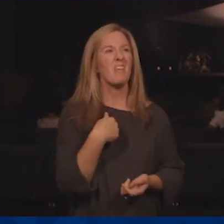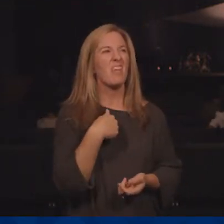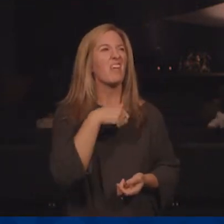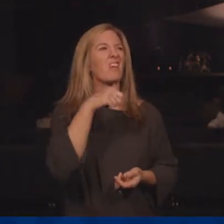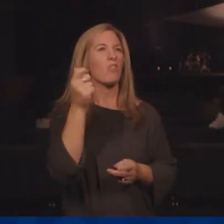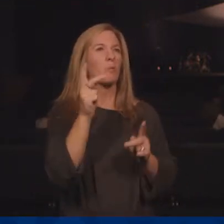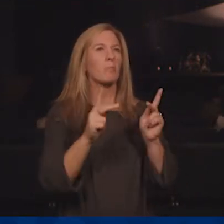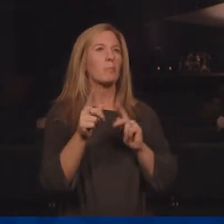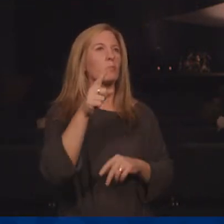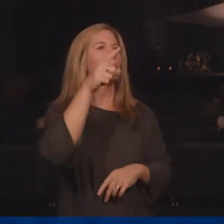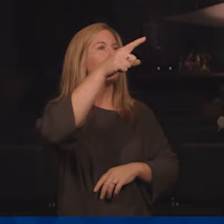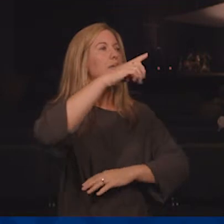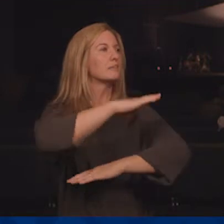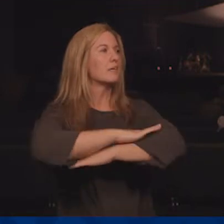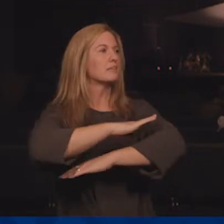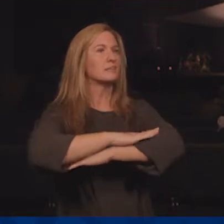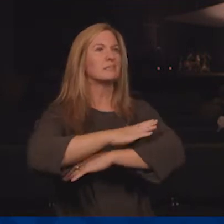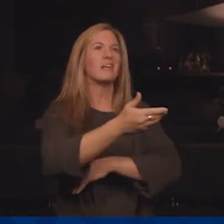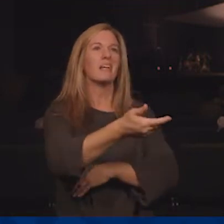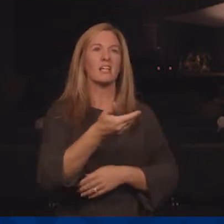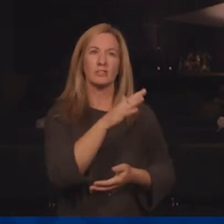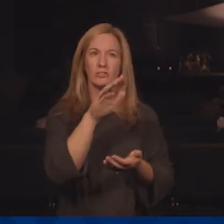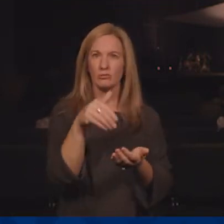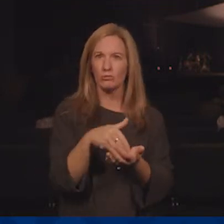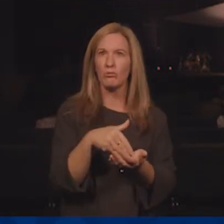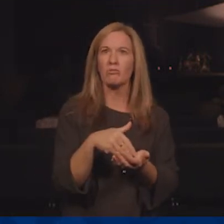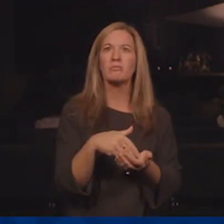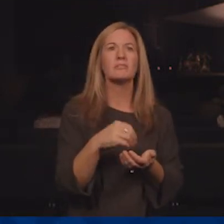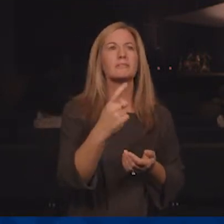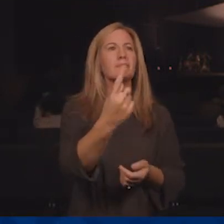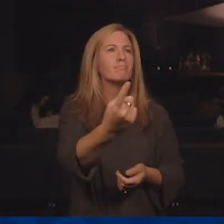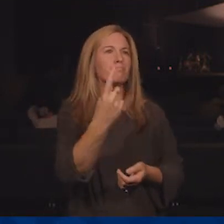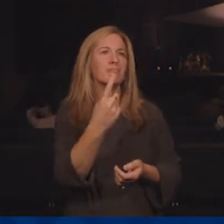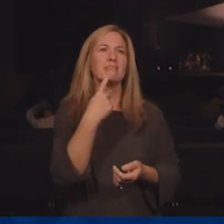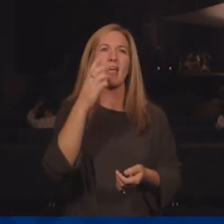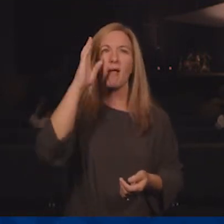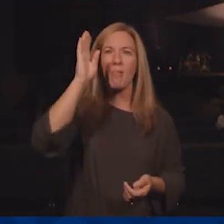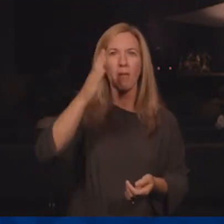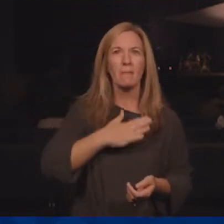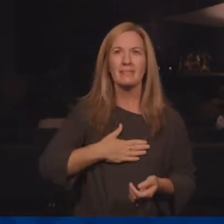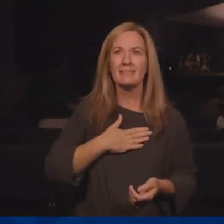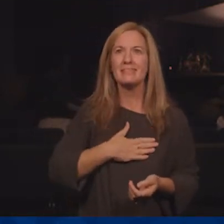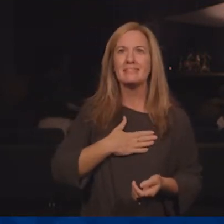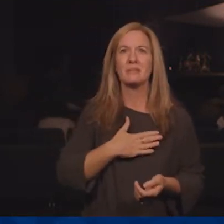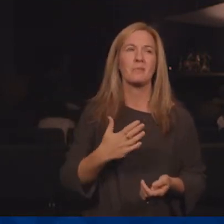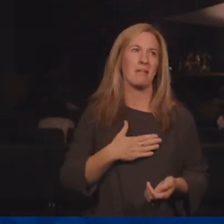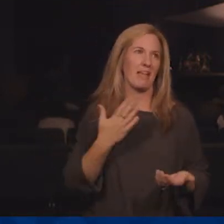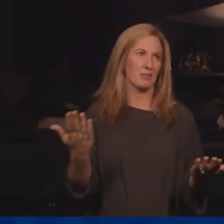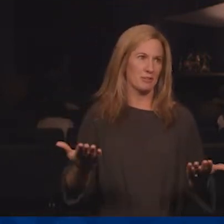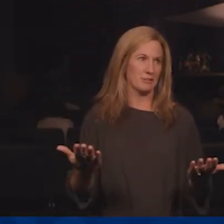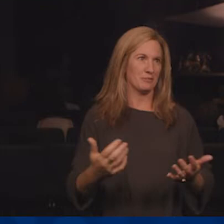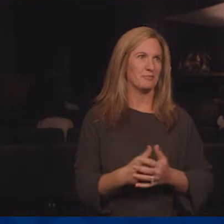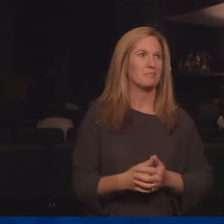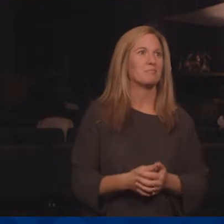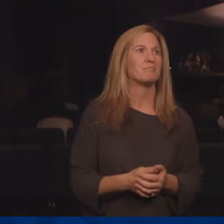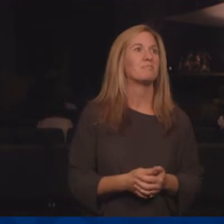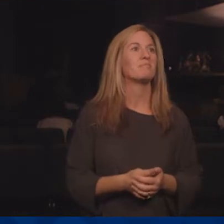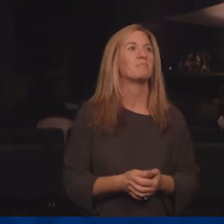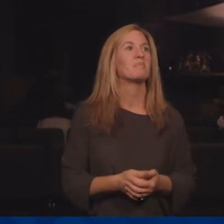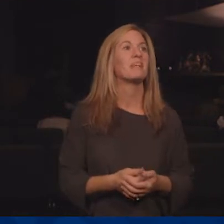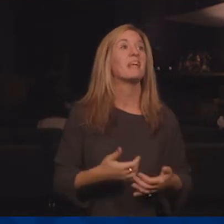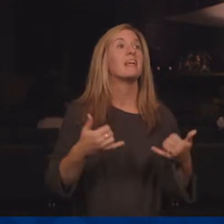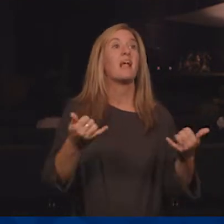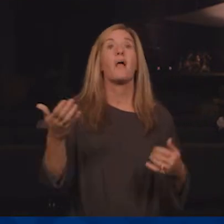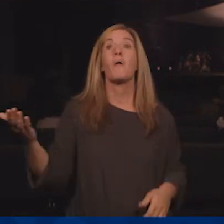Guest Central right after service. Just stop by and say hello to us. And again, we're glad that you're here. Well, I'm going to welcome up one